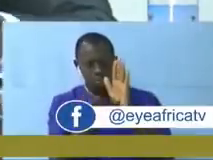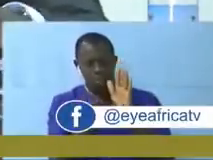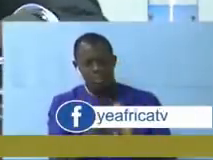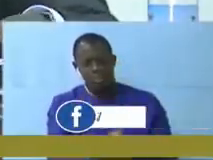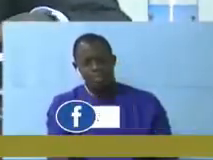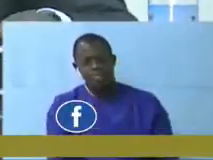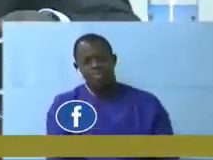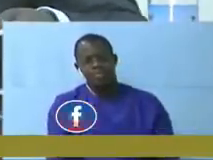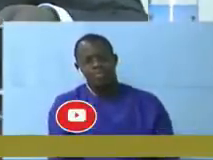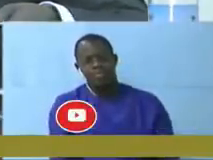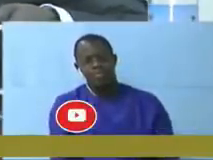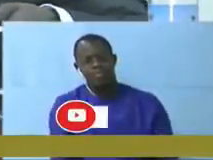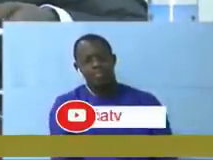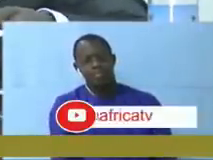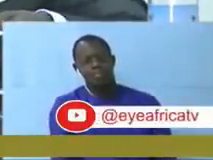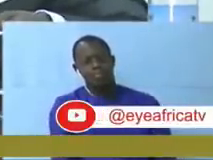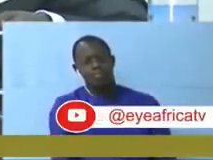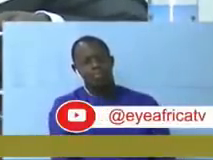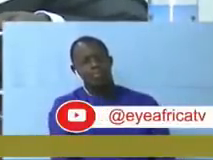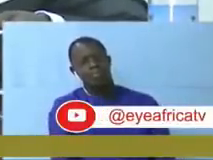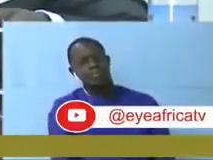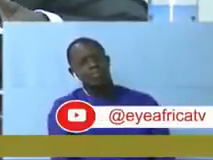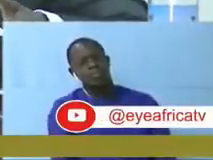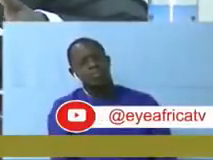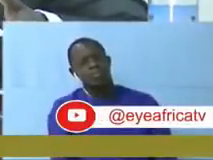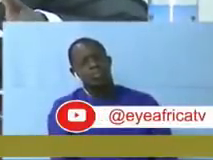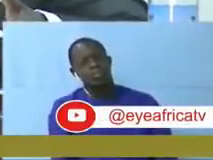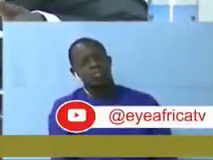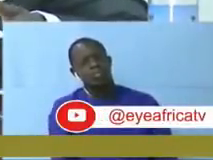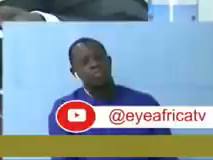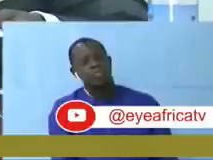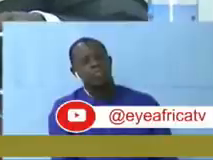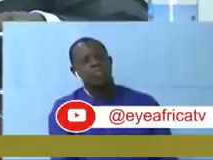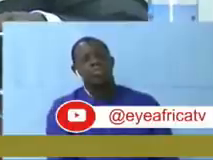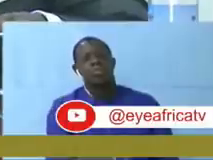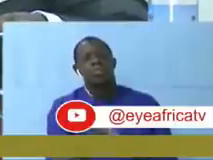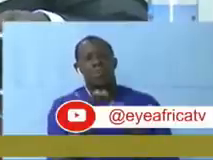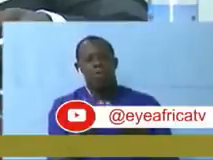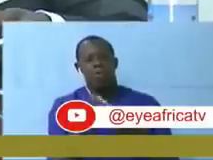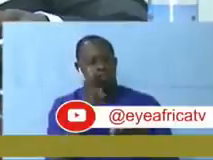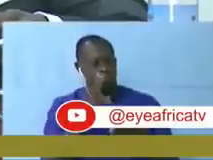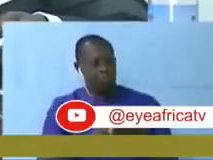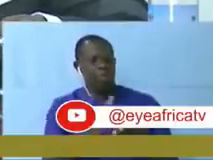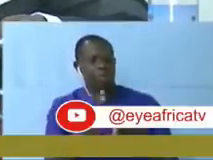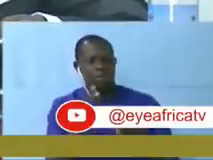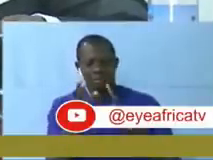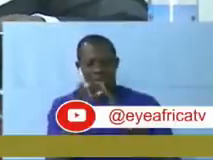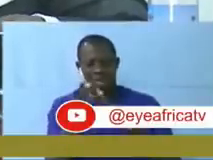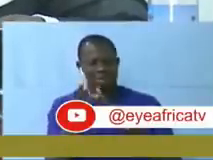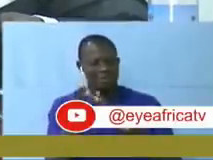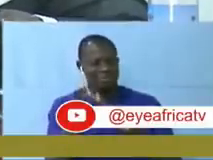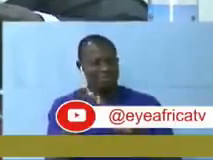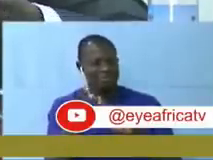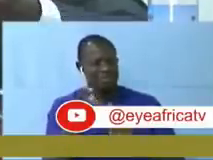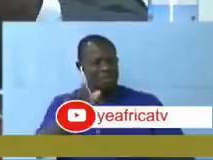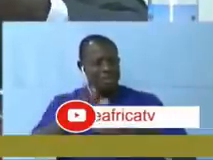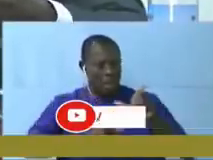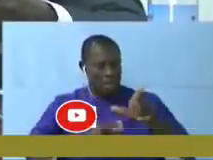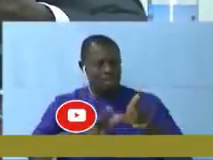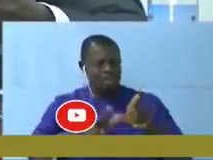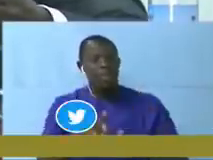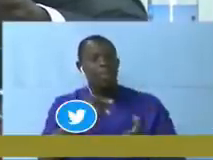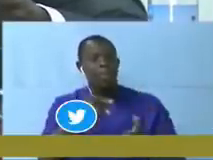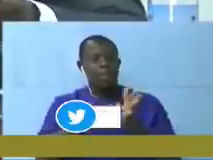ci binda bobu nga xamne mom lañ jikko na def. The third paragraph of, which I read out of the preamble.